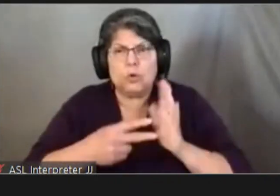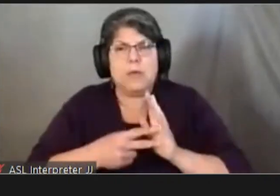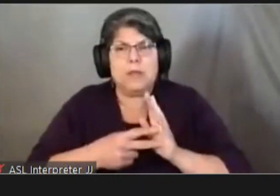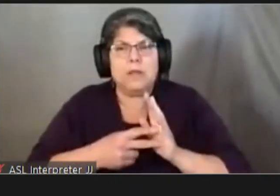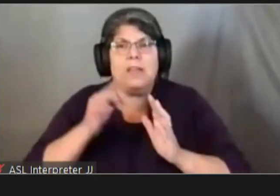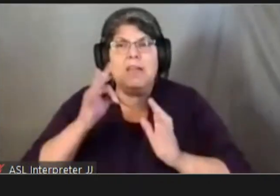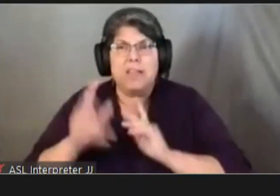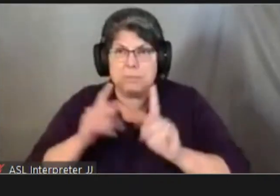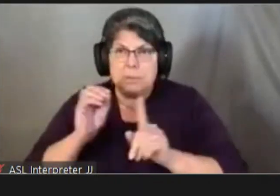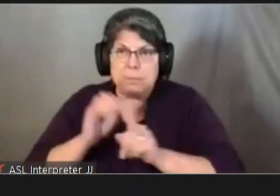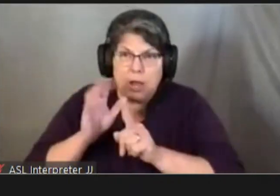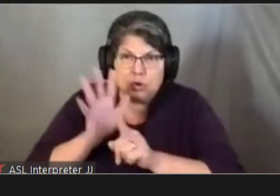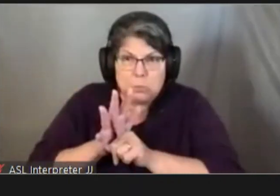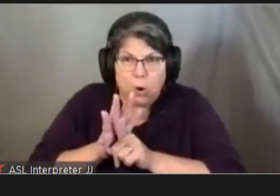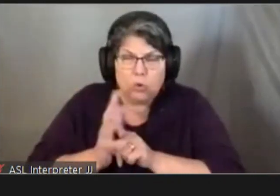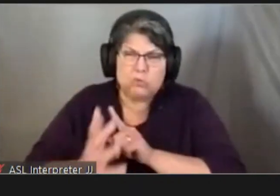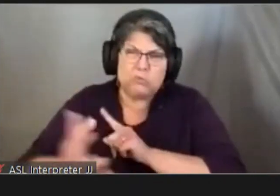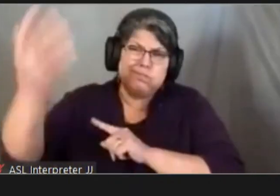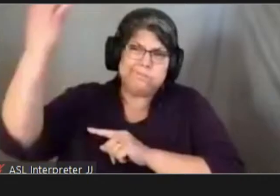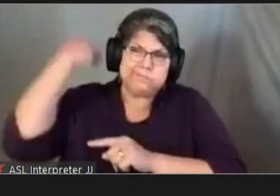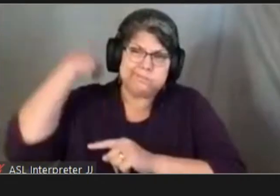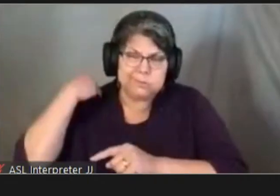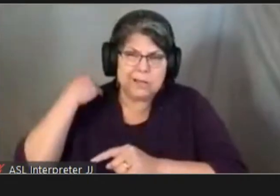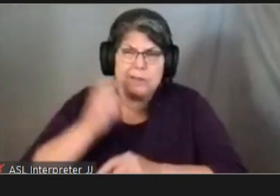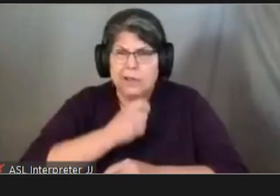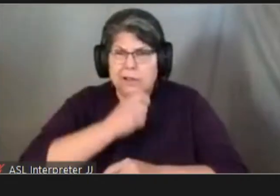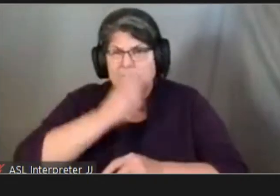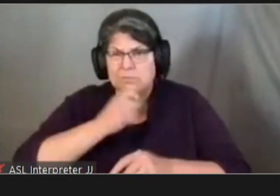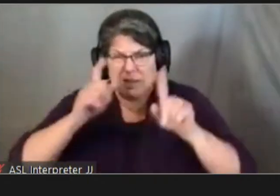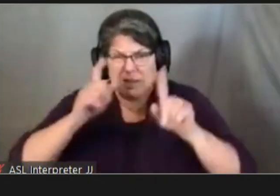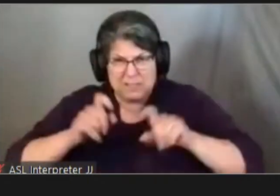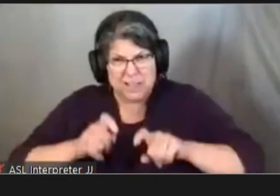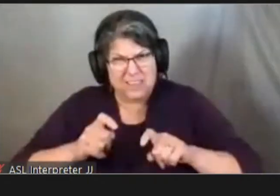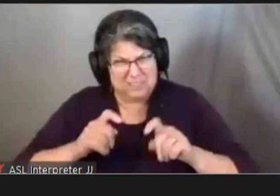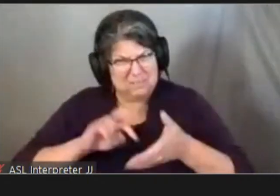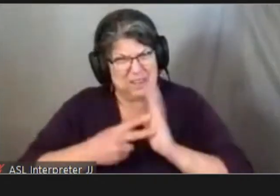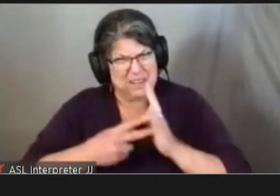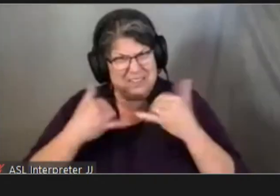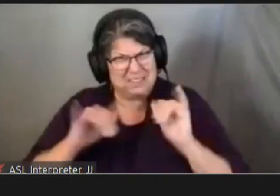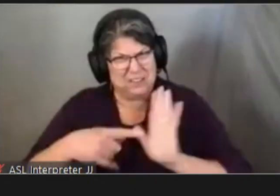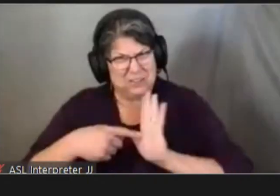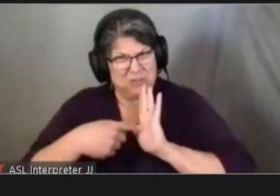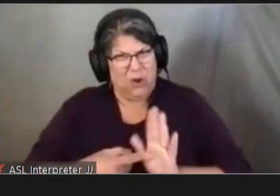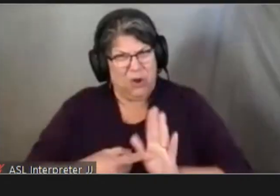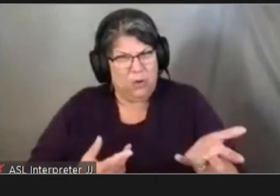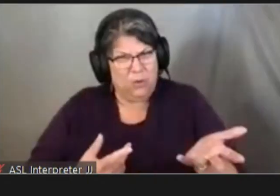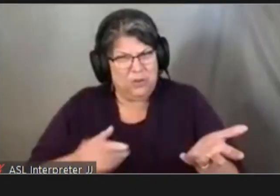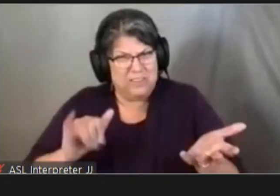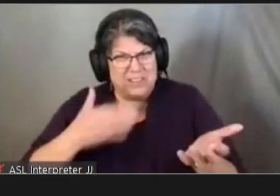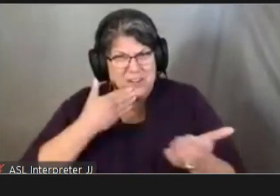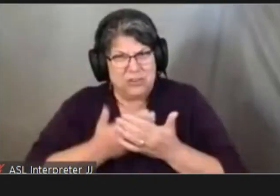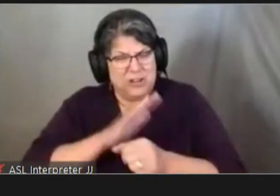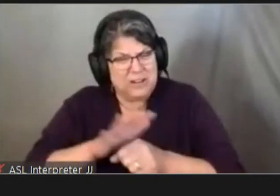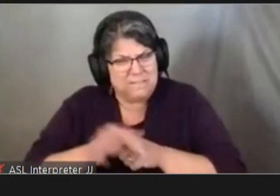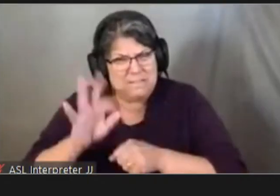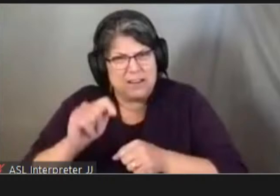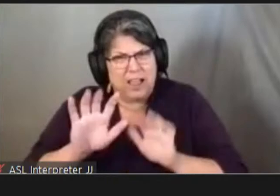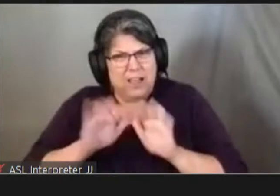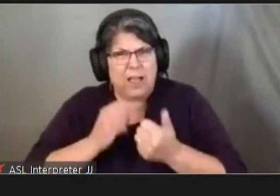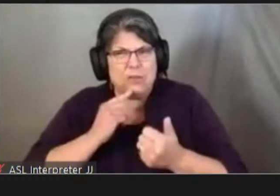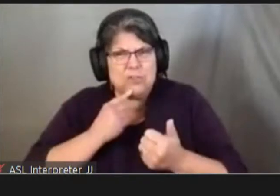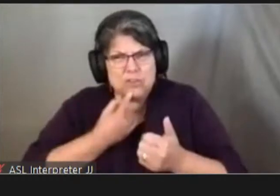were exposed a while ago? Is this Sunday going to be adequate to kind of track the scope of that